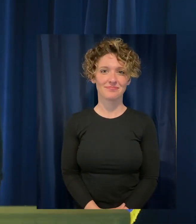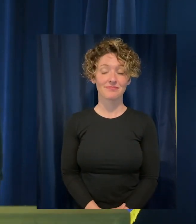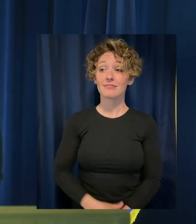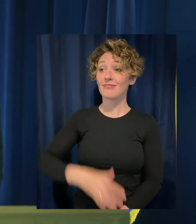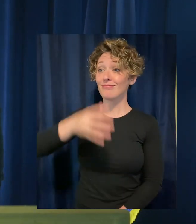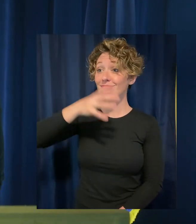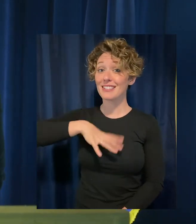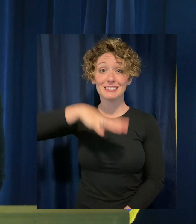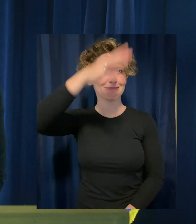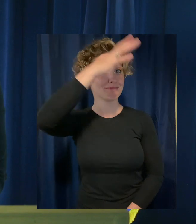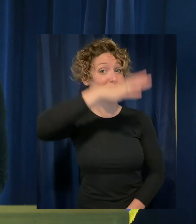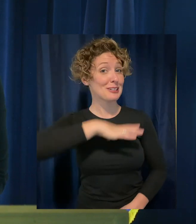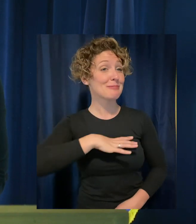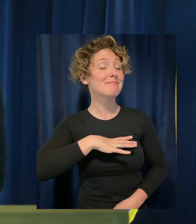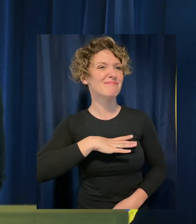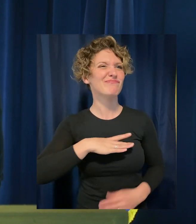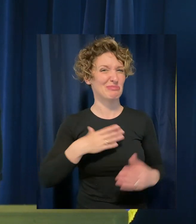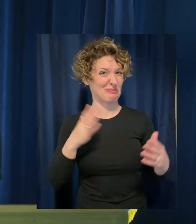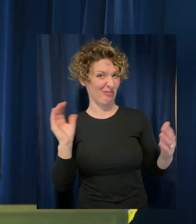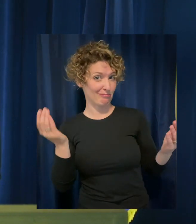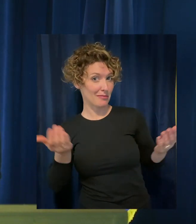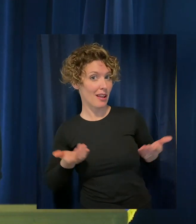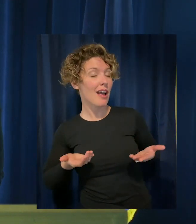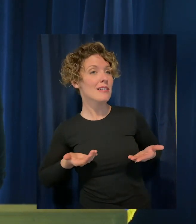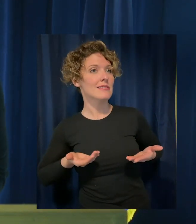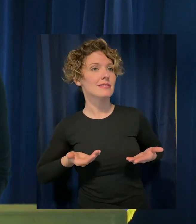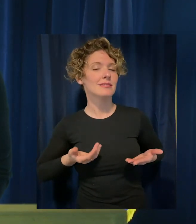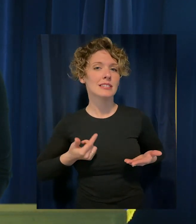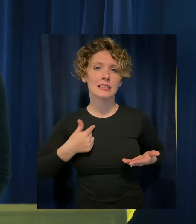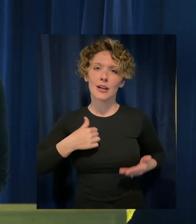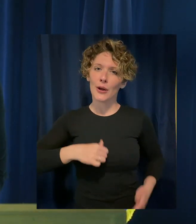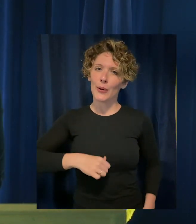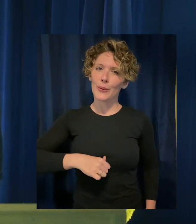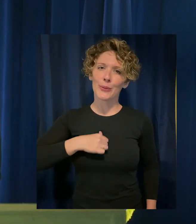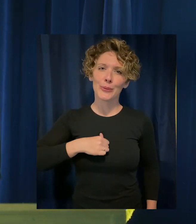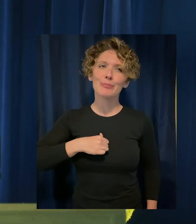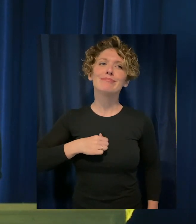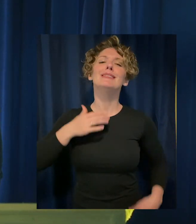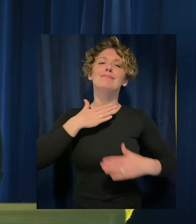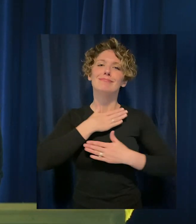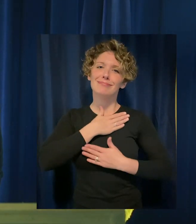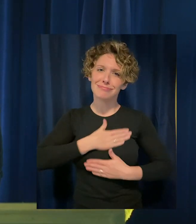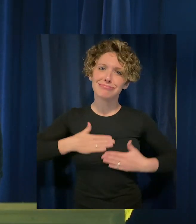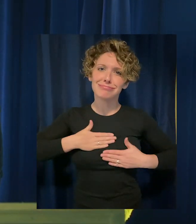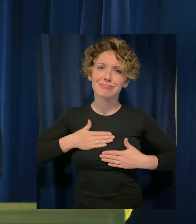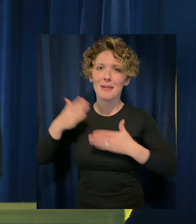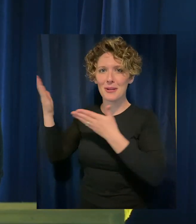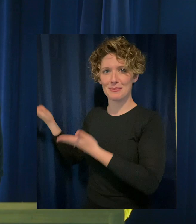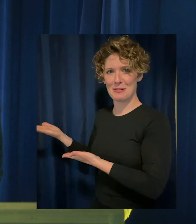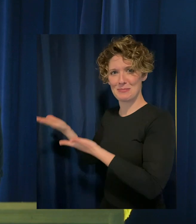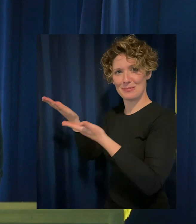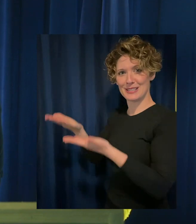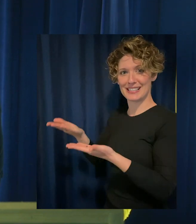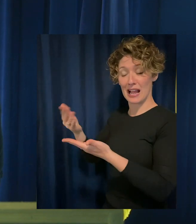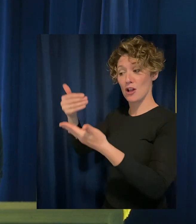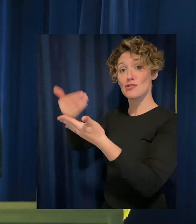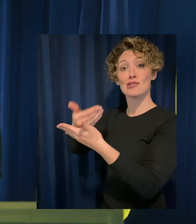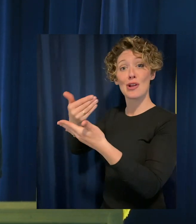Ladies and gentlemen, distinguished guests, it gives me great pleasure to present to you the